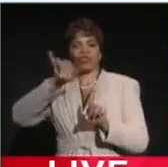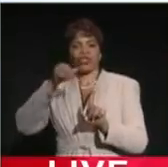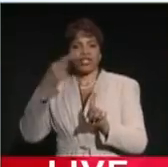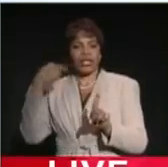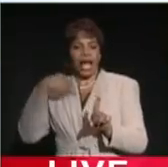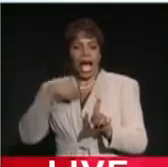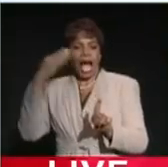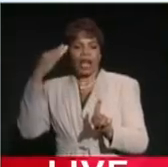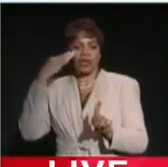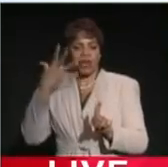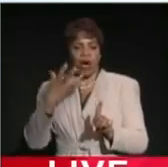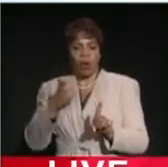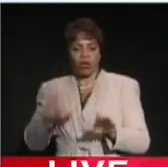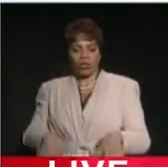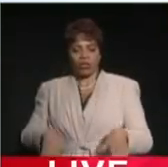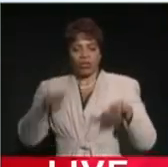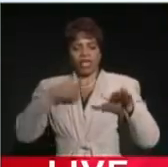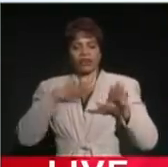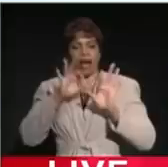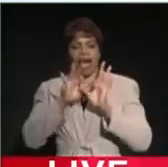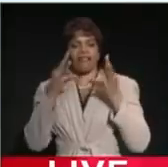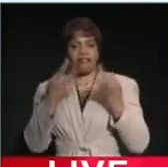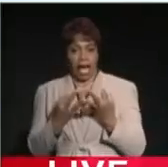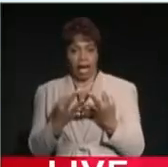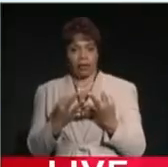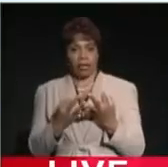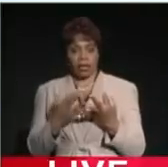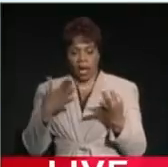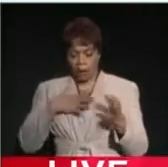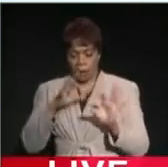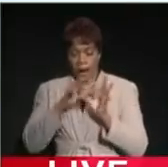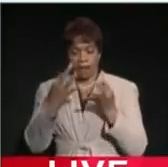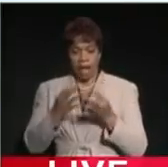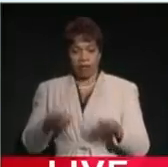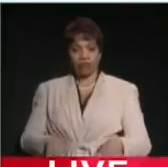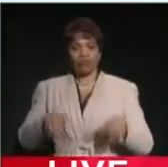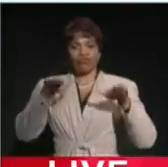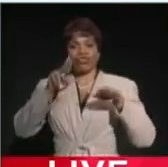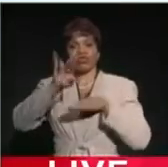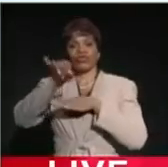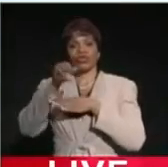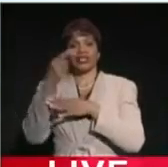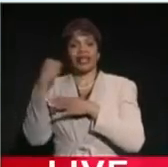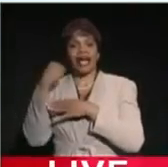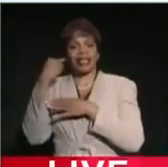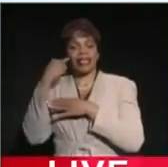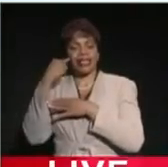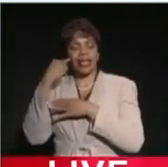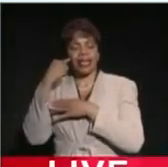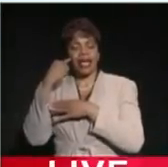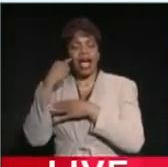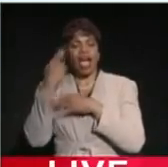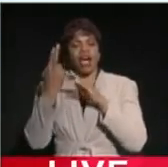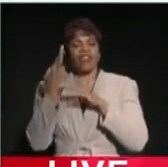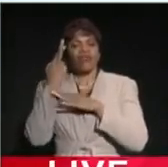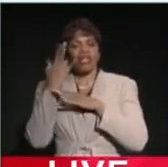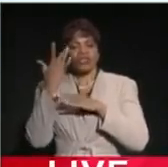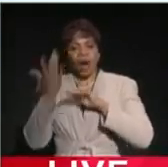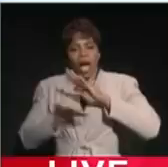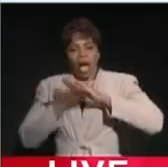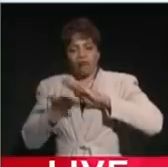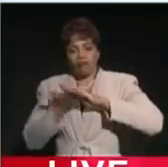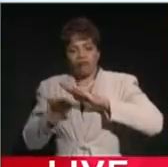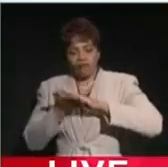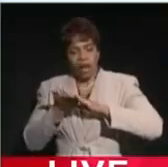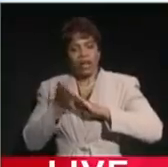raise my family. My family has been raised in New Jersey, and I think the reason why I'm running for governor, in fact, I know the